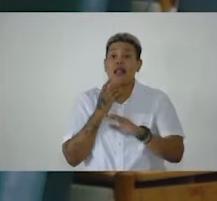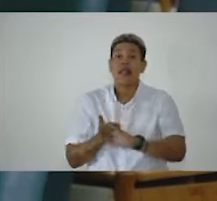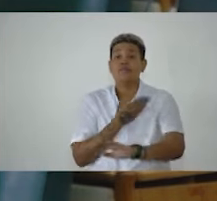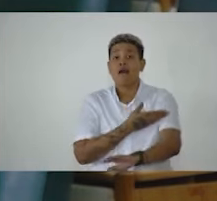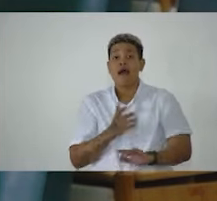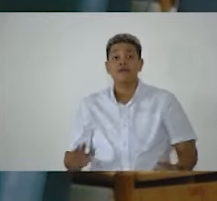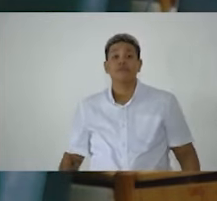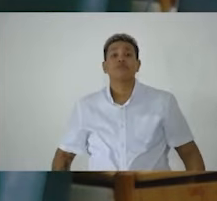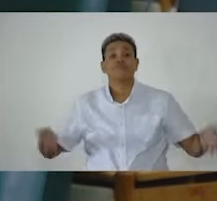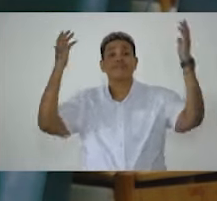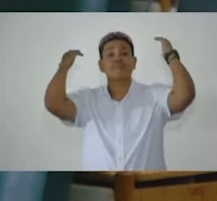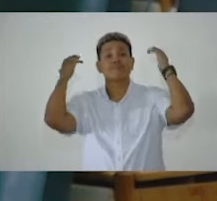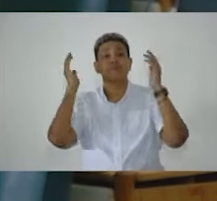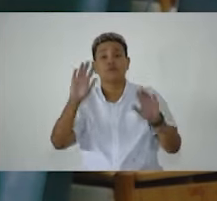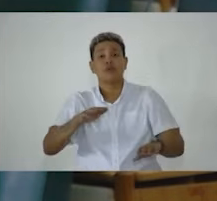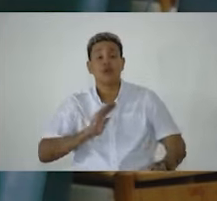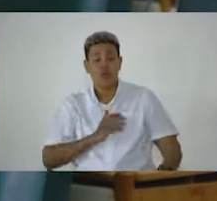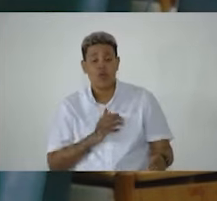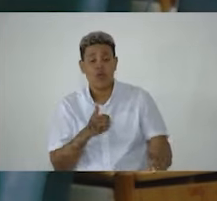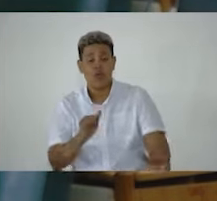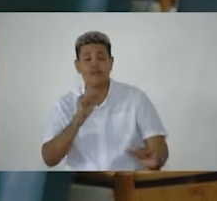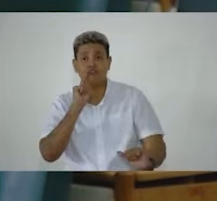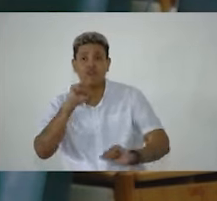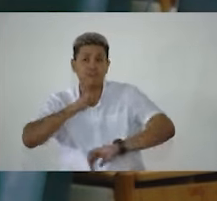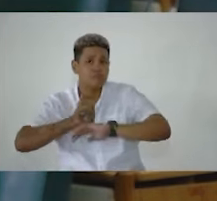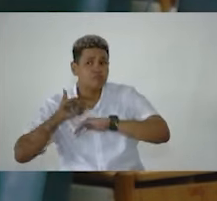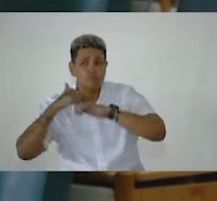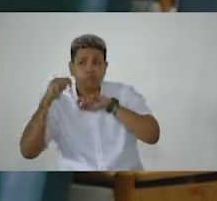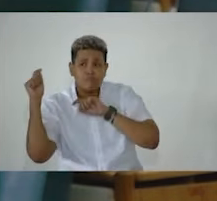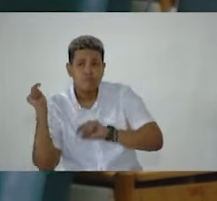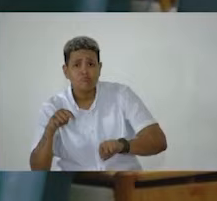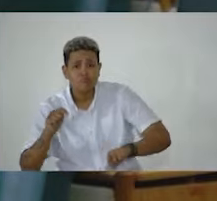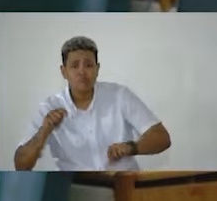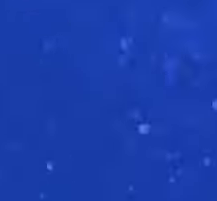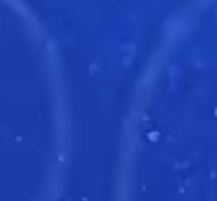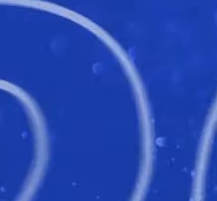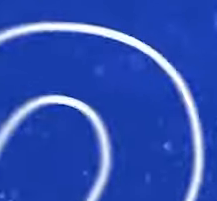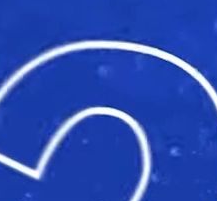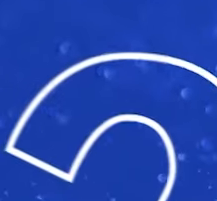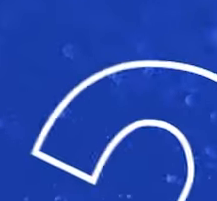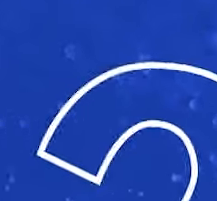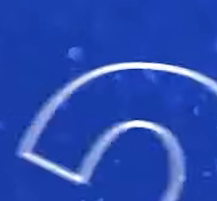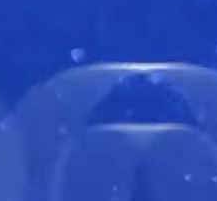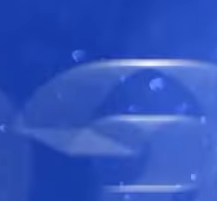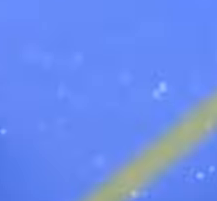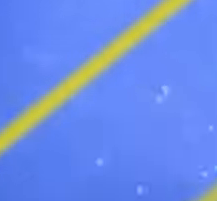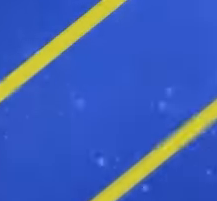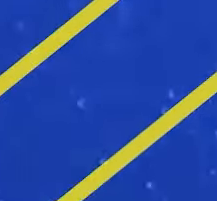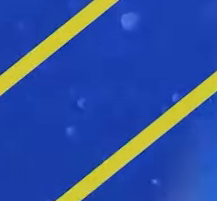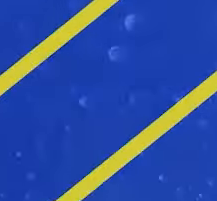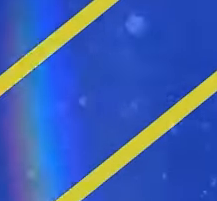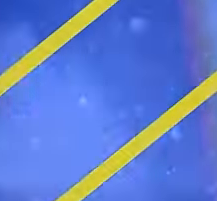advancement. Our efforts have set the stage for doing more.